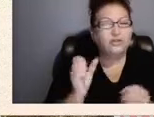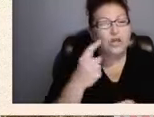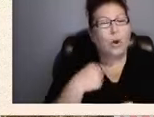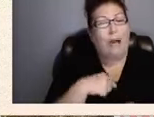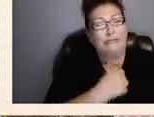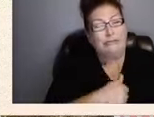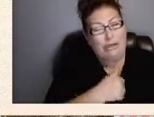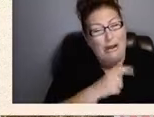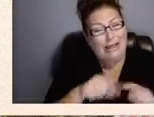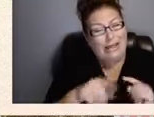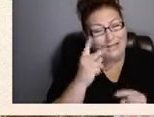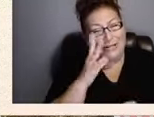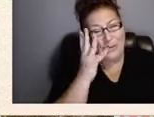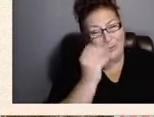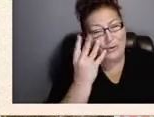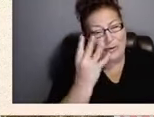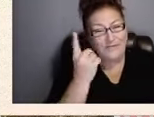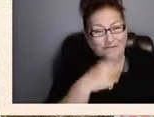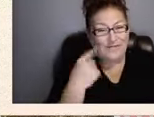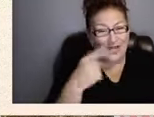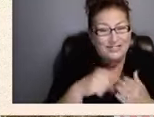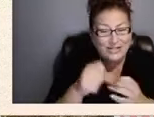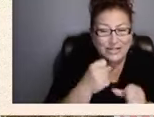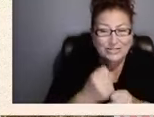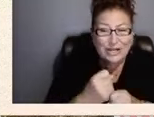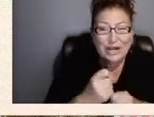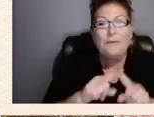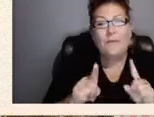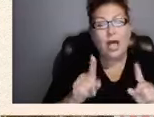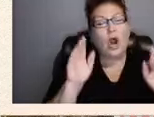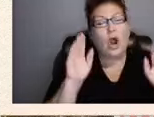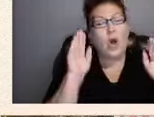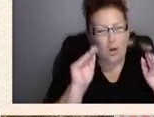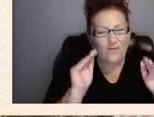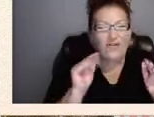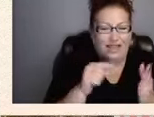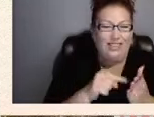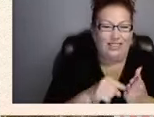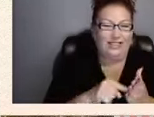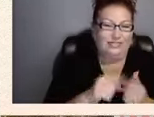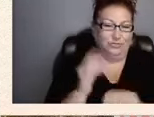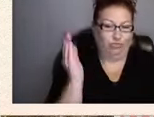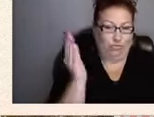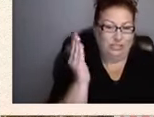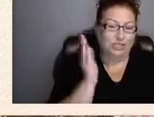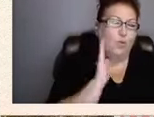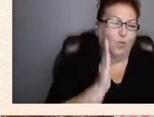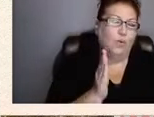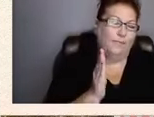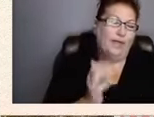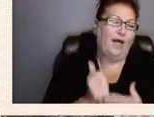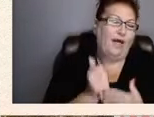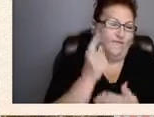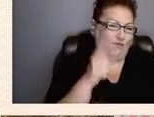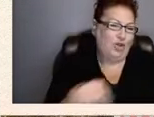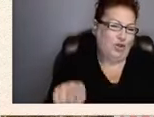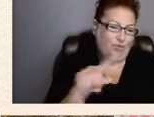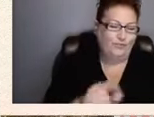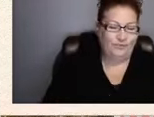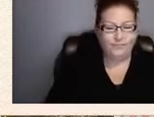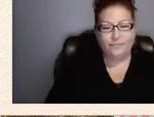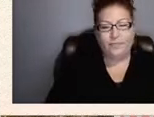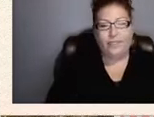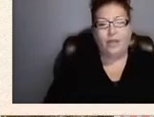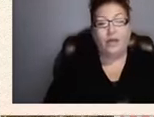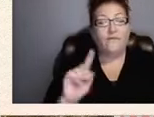faces this year, but hopefully this presentation will be helpful for you. The first part